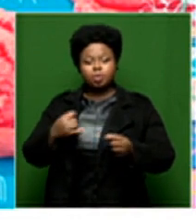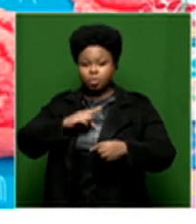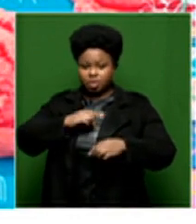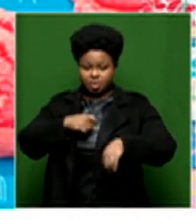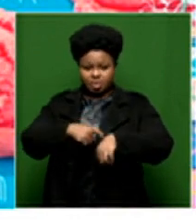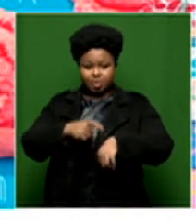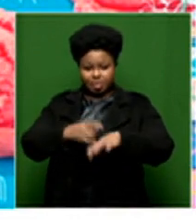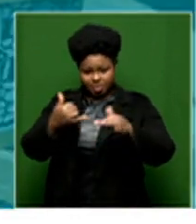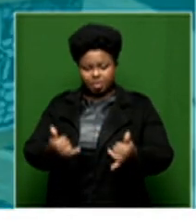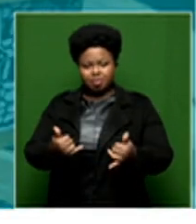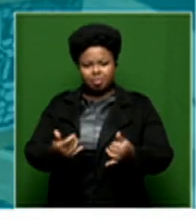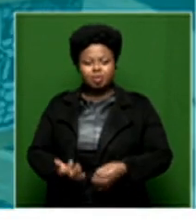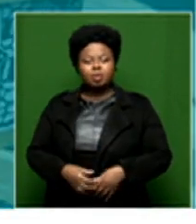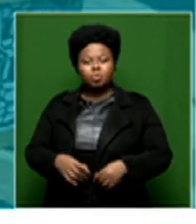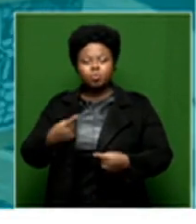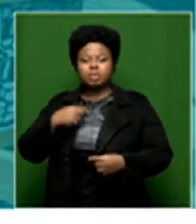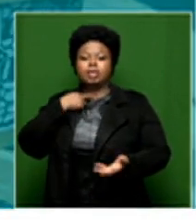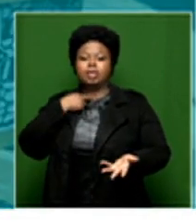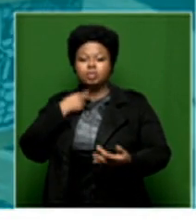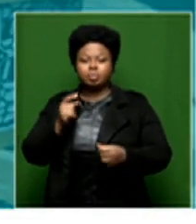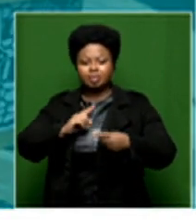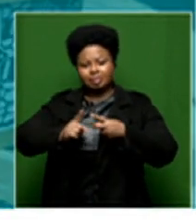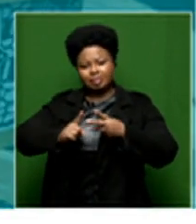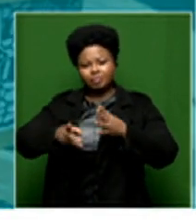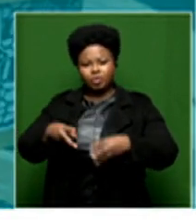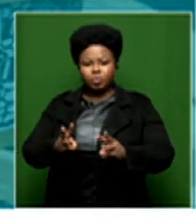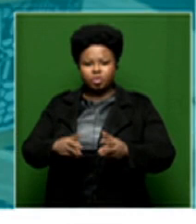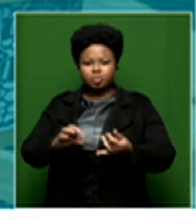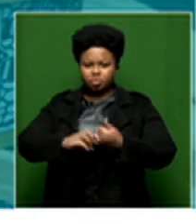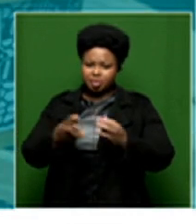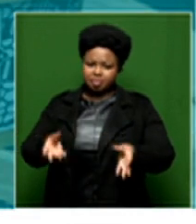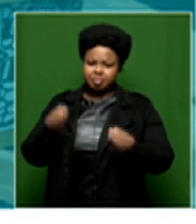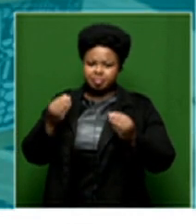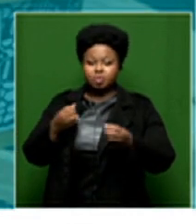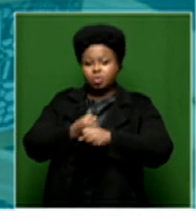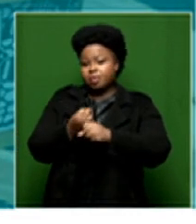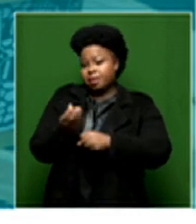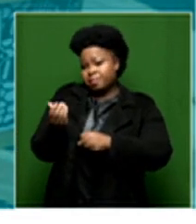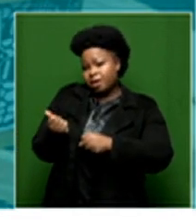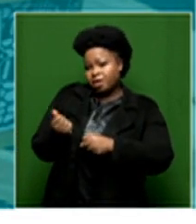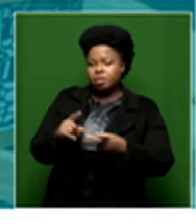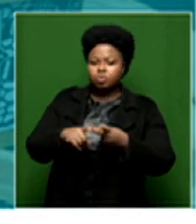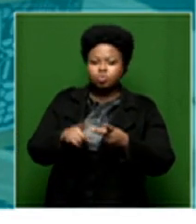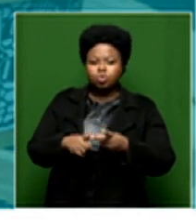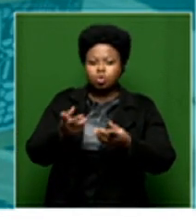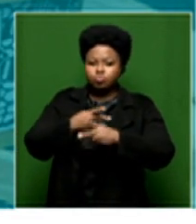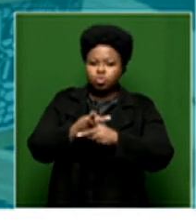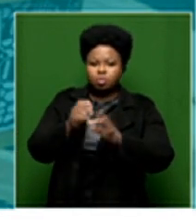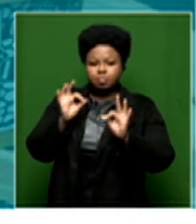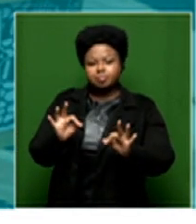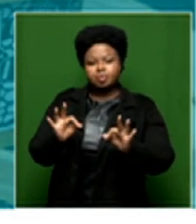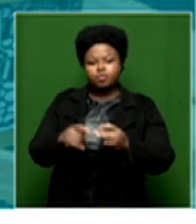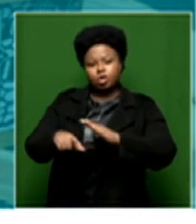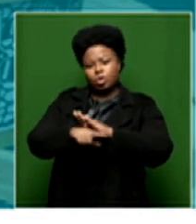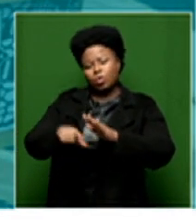we are really stuck and we have to find different ways in order to, make money, give out a good product and keep